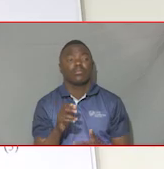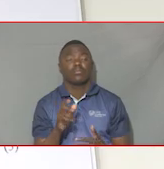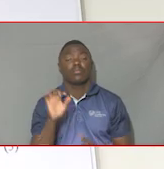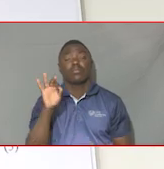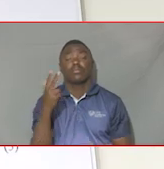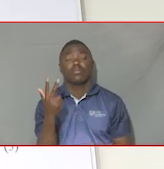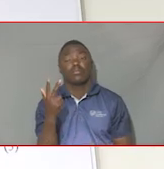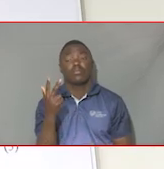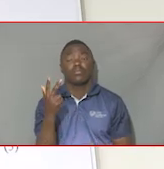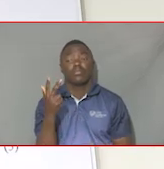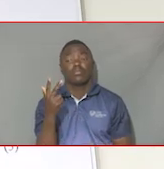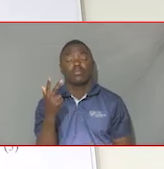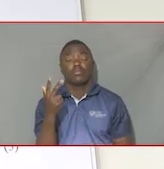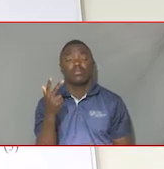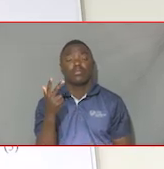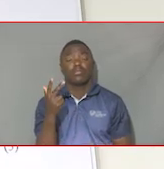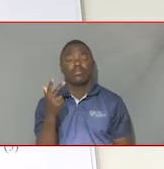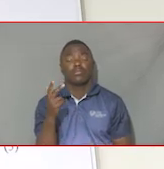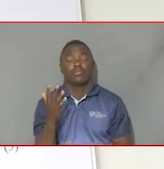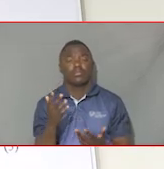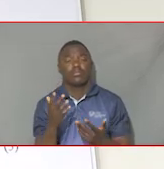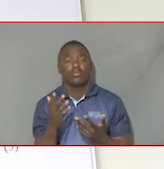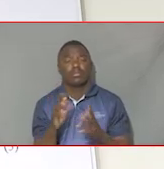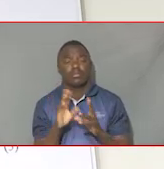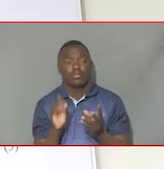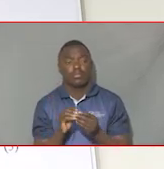38 Rand, predict the number of 5-liter containers